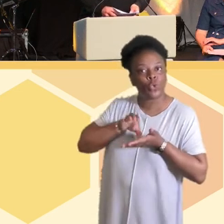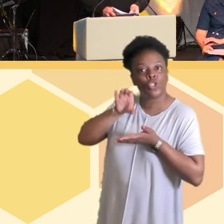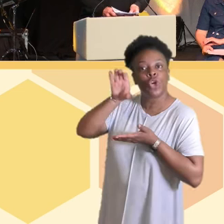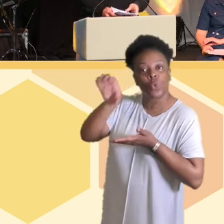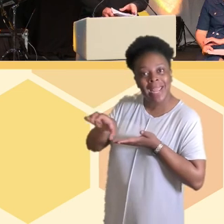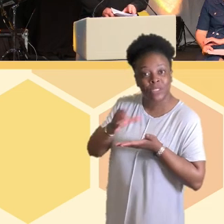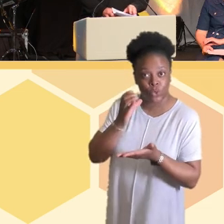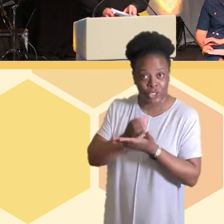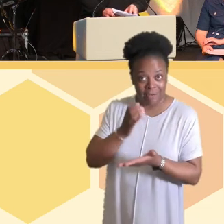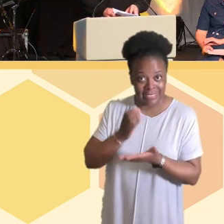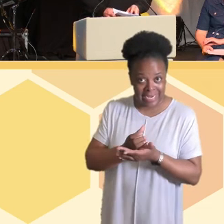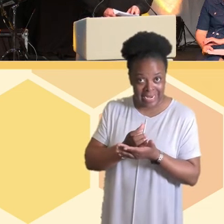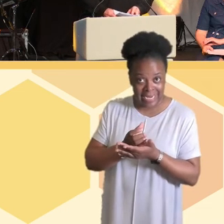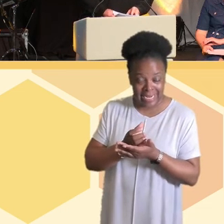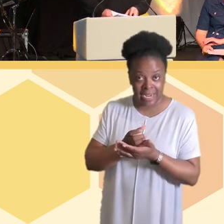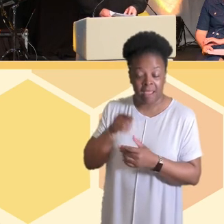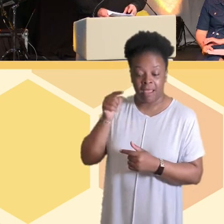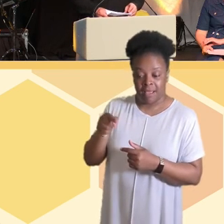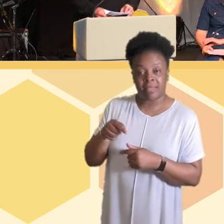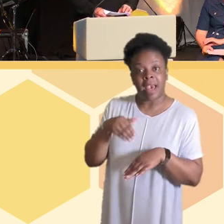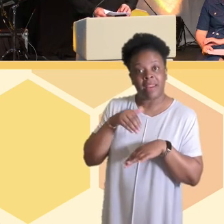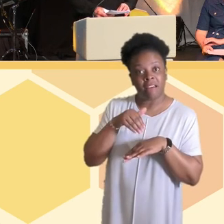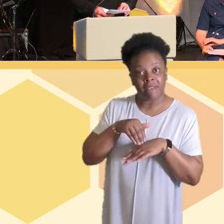income inheritance tax rate.